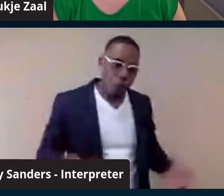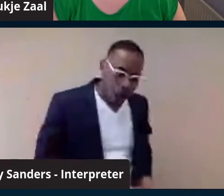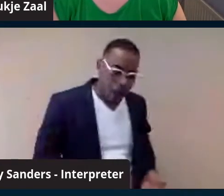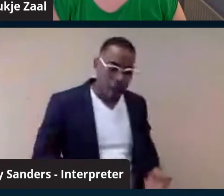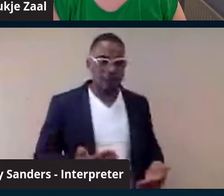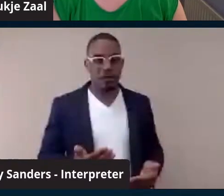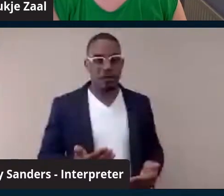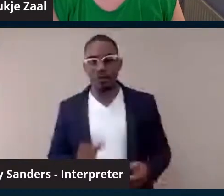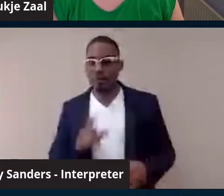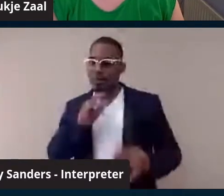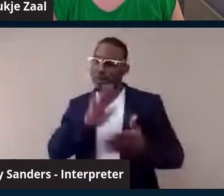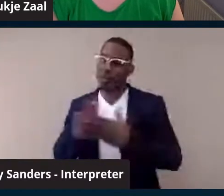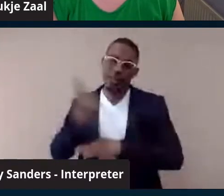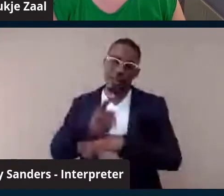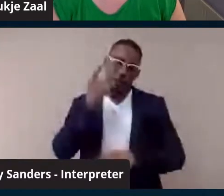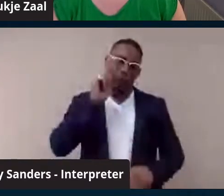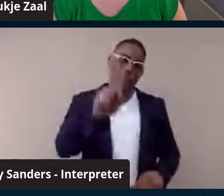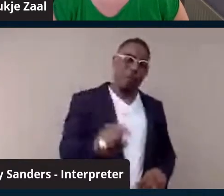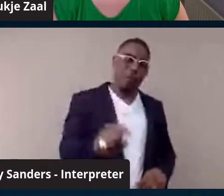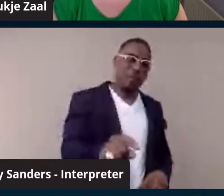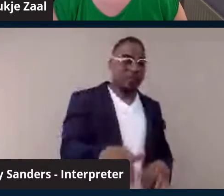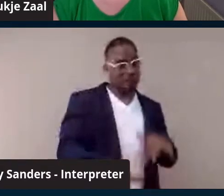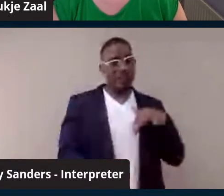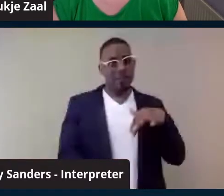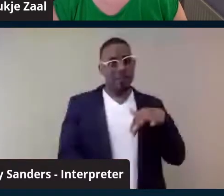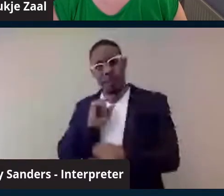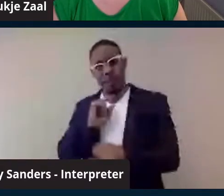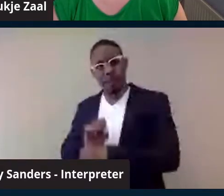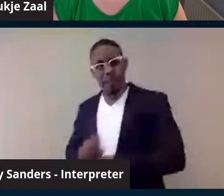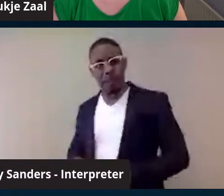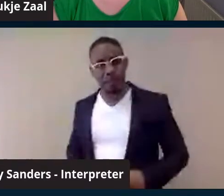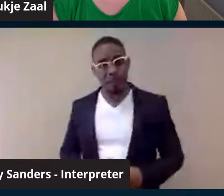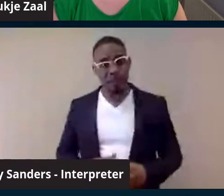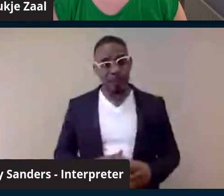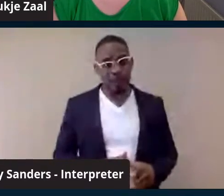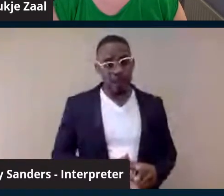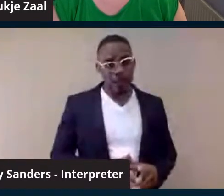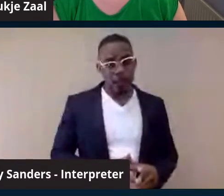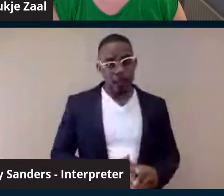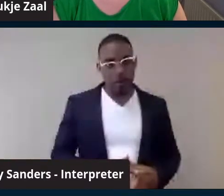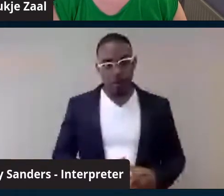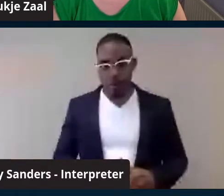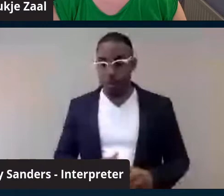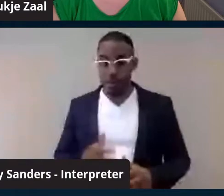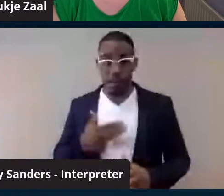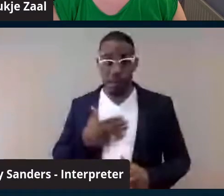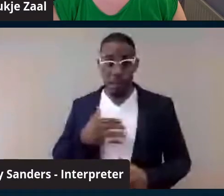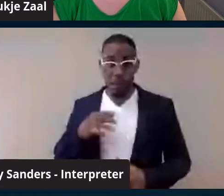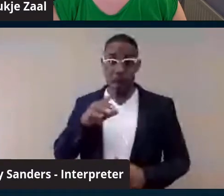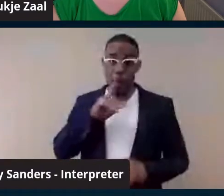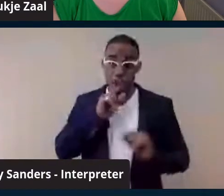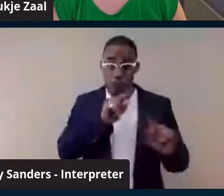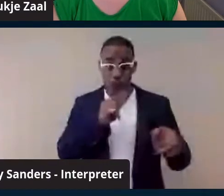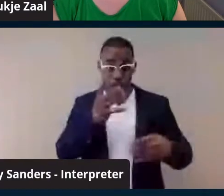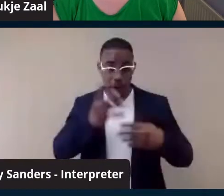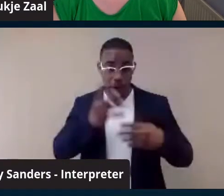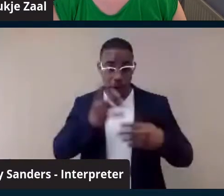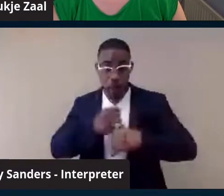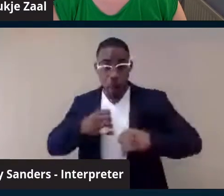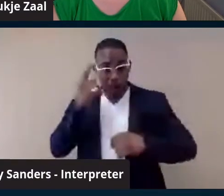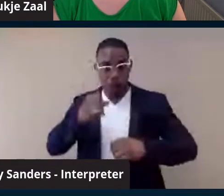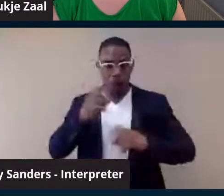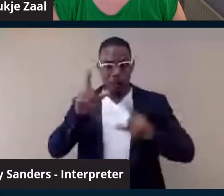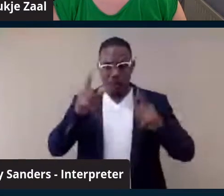day for you, because my Twitter feed was like exploding because you tagged me in